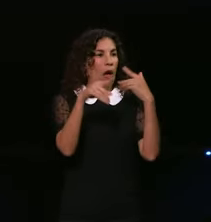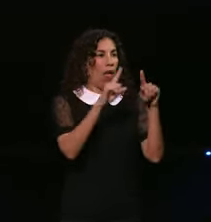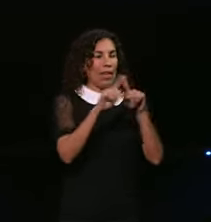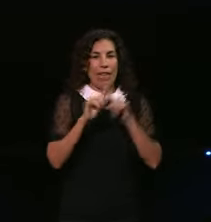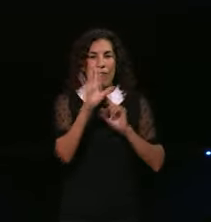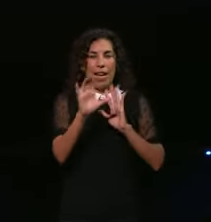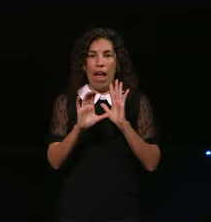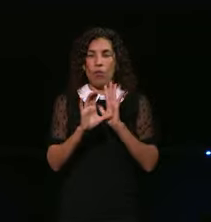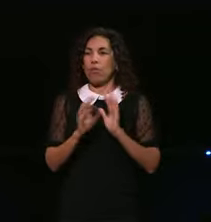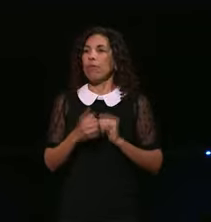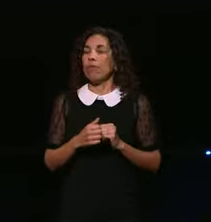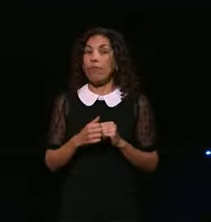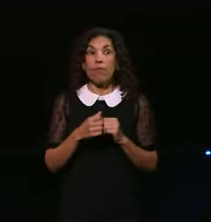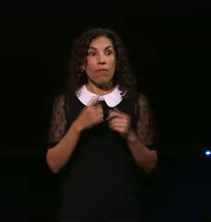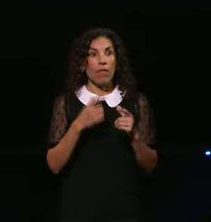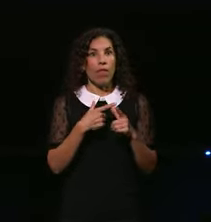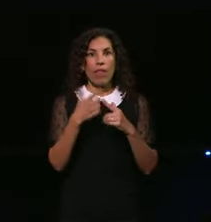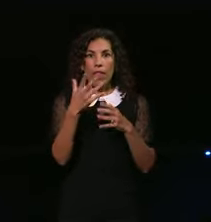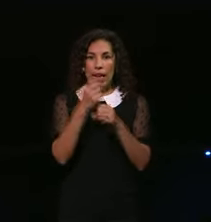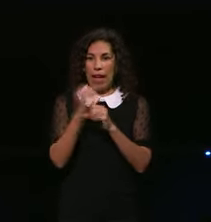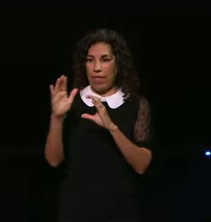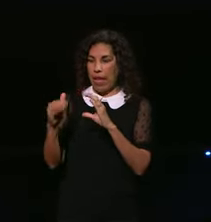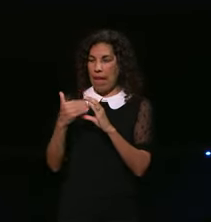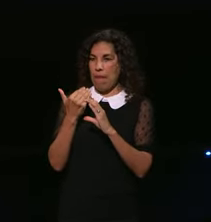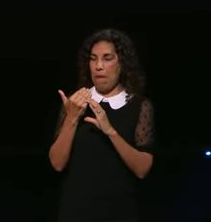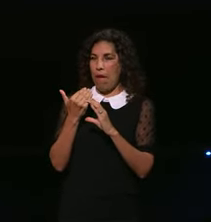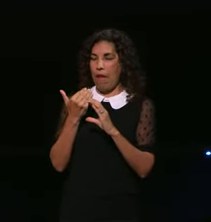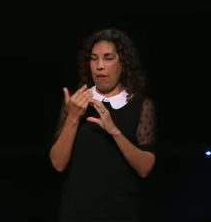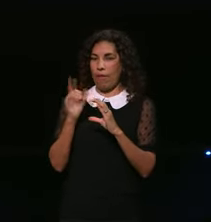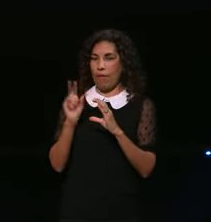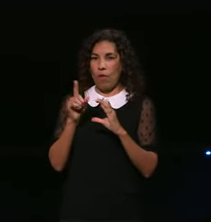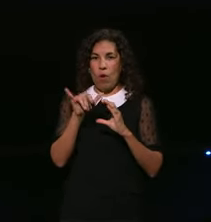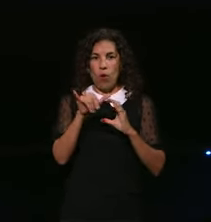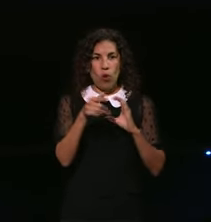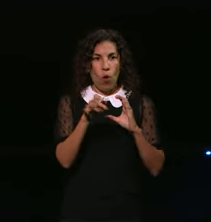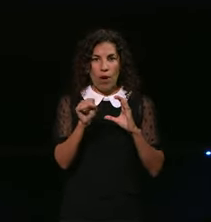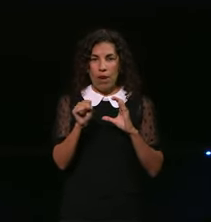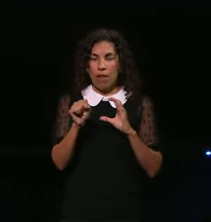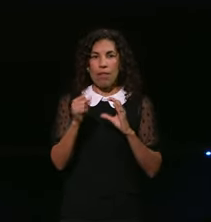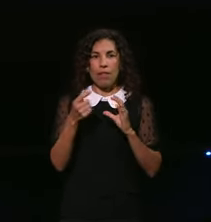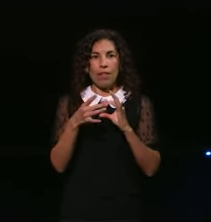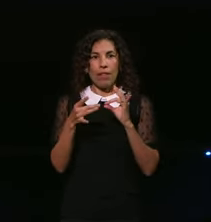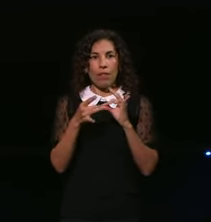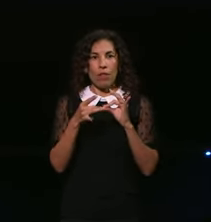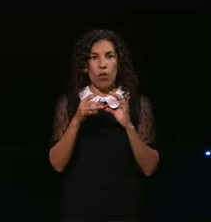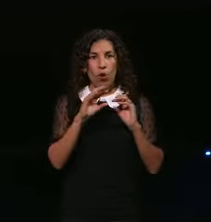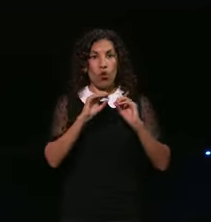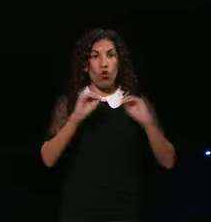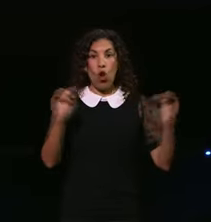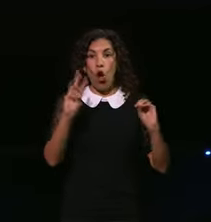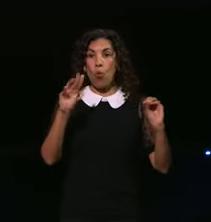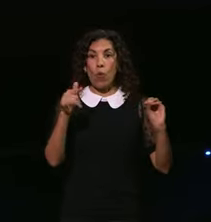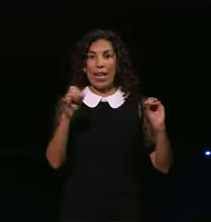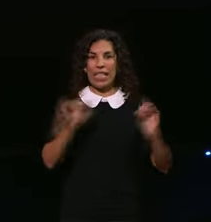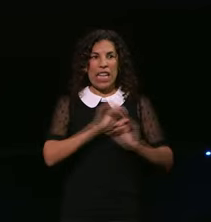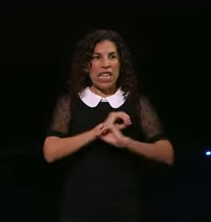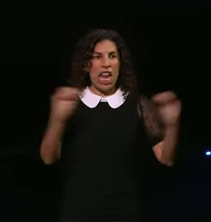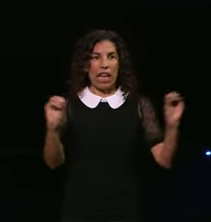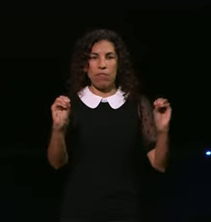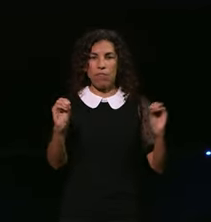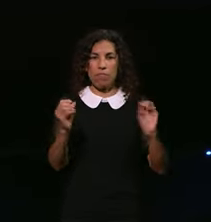characters. And then I got the email from Yorgos shortly afterwards that just said, no wigs. That's all it said.